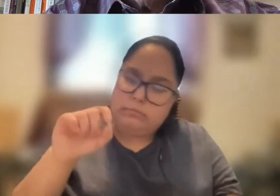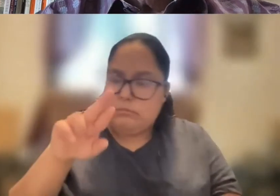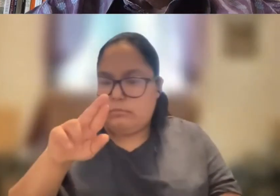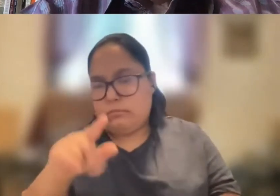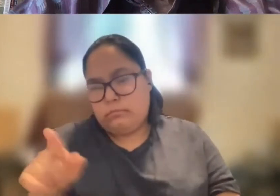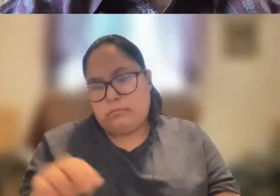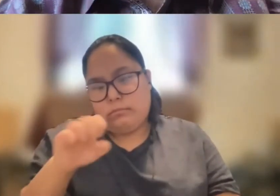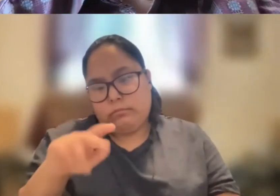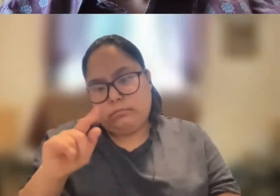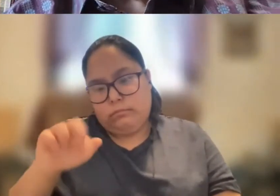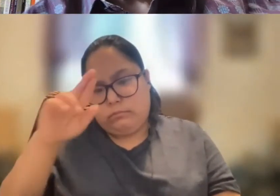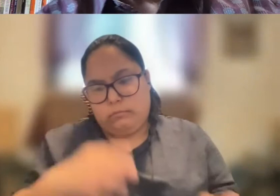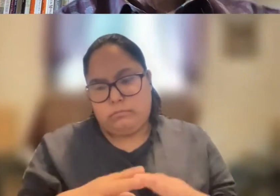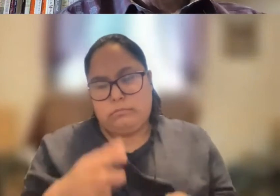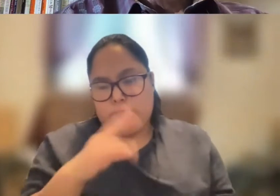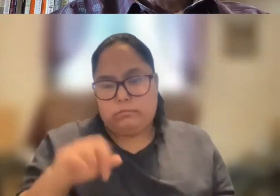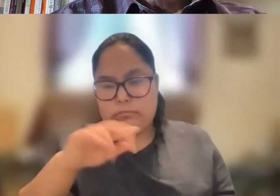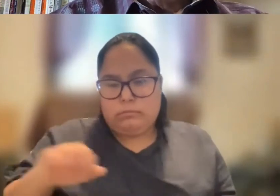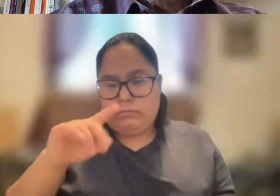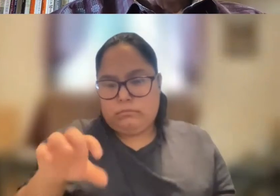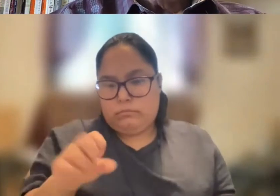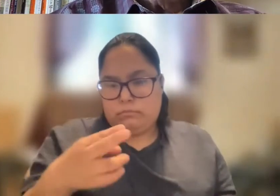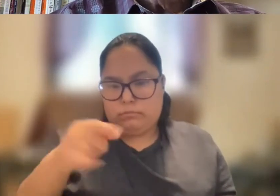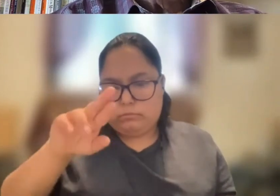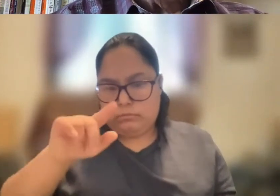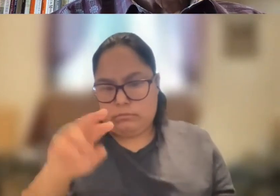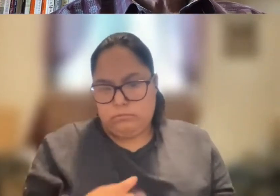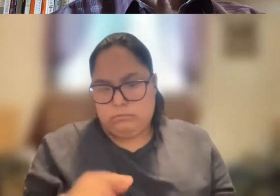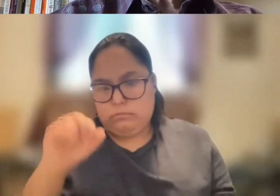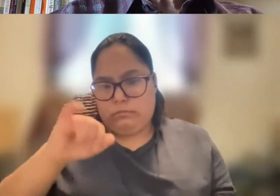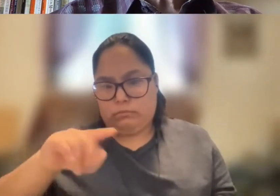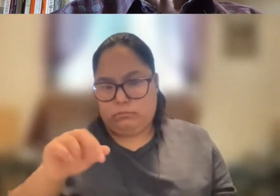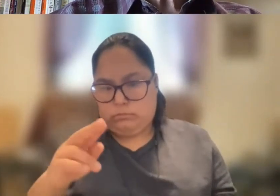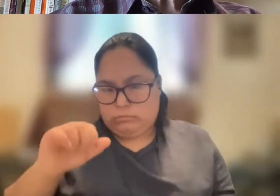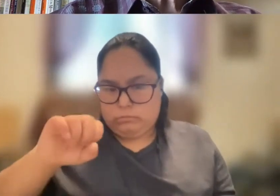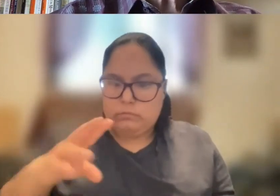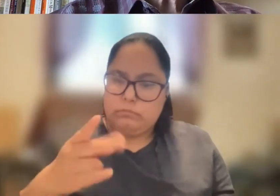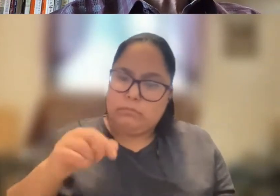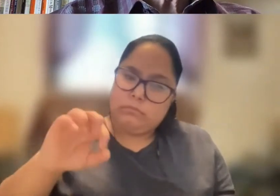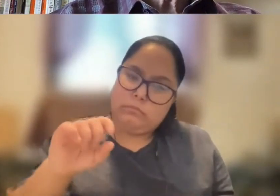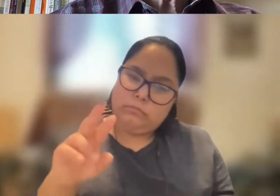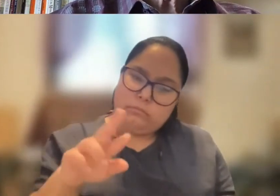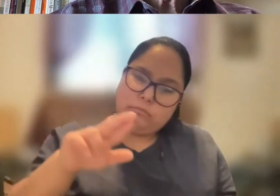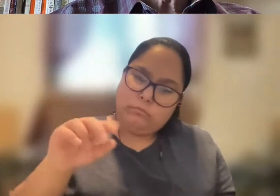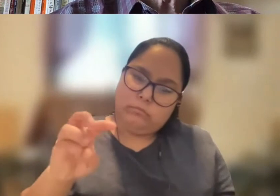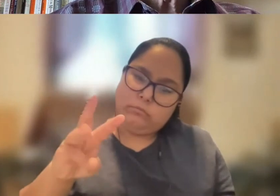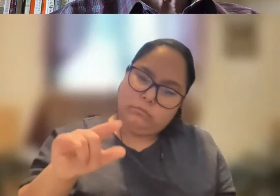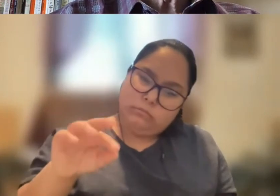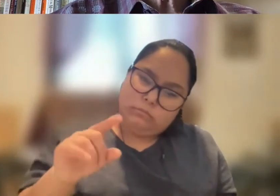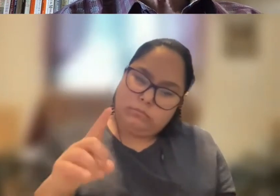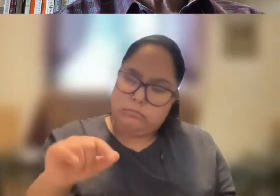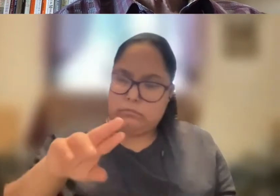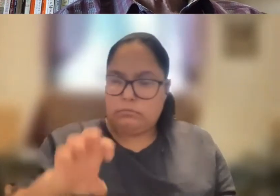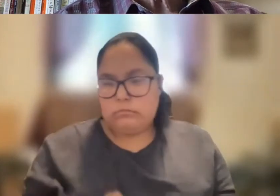Browatsky, and he will speak to us on social and charitable roles of the Imperial Court of the Wild Rose.